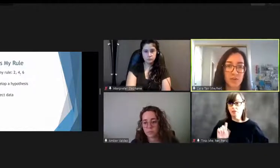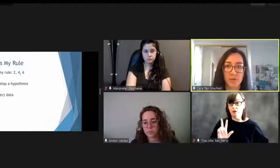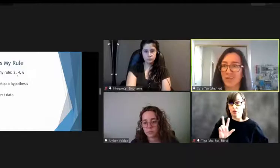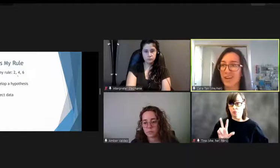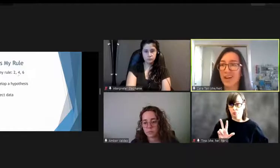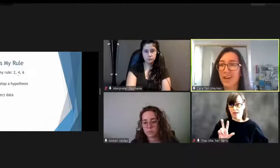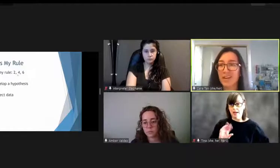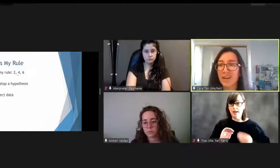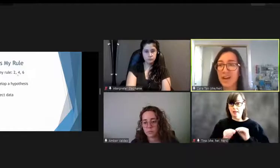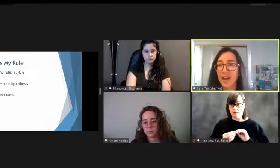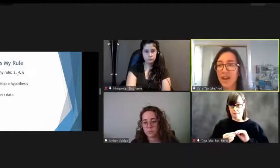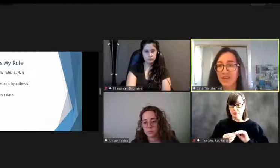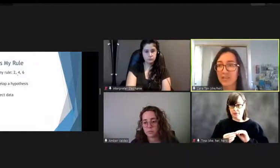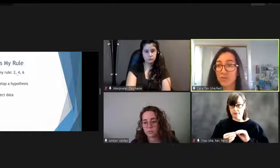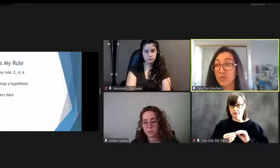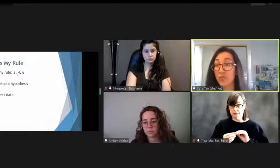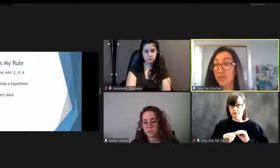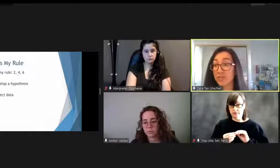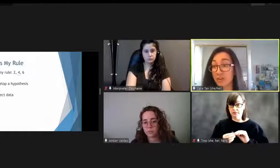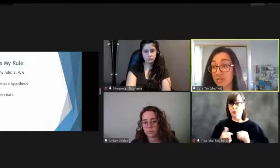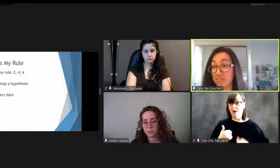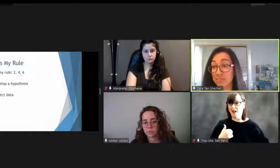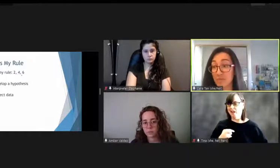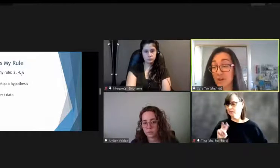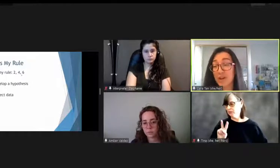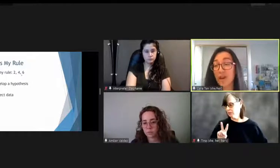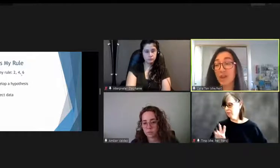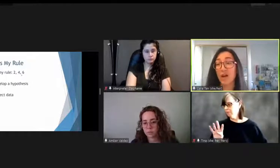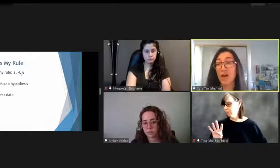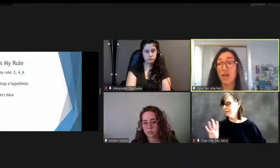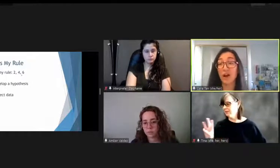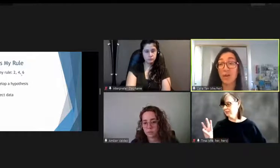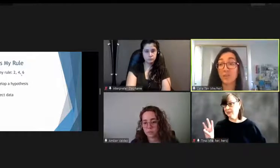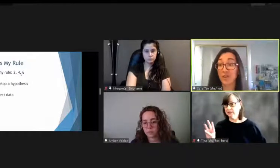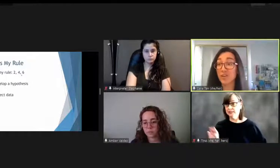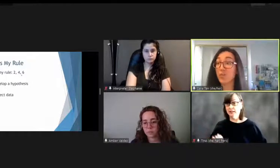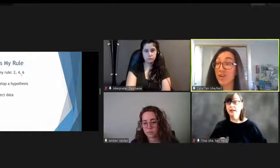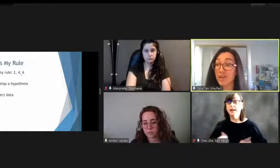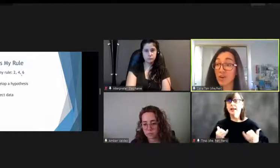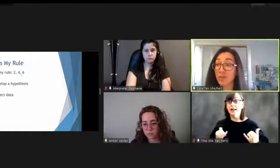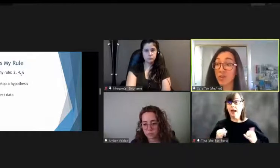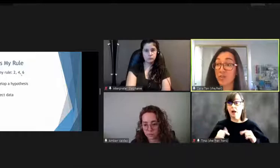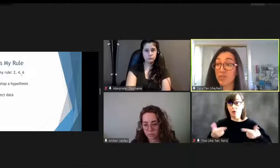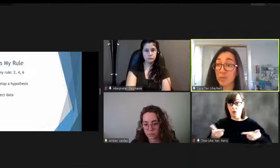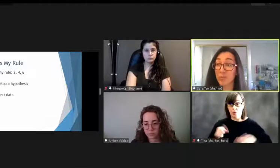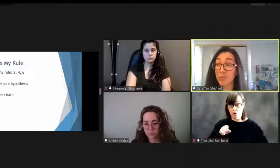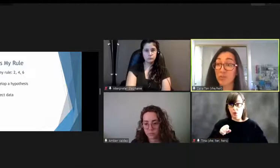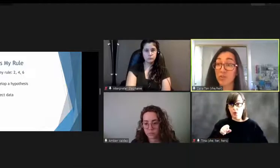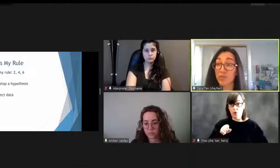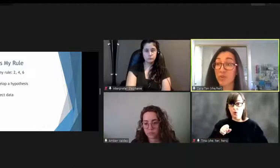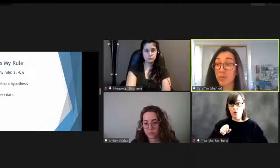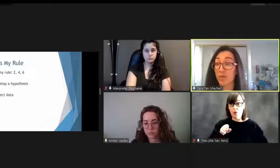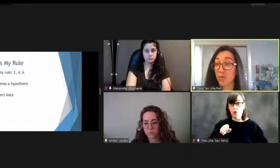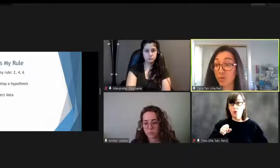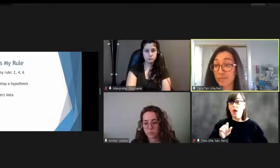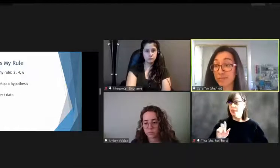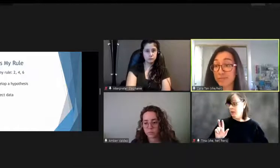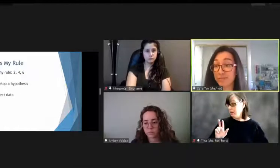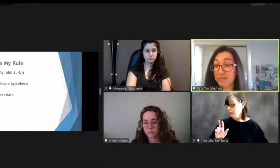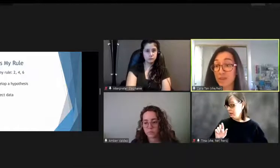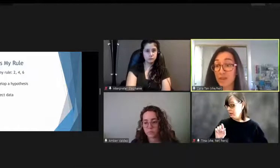first numbers that I had 2, 4, and 6, right? I'm telling you right now, those 3 numbers do fit my